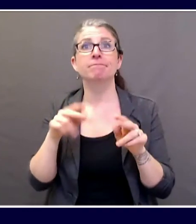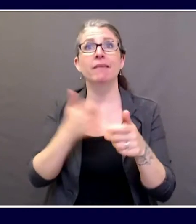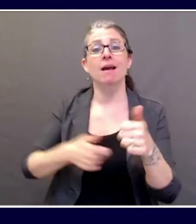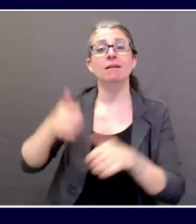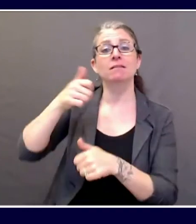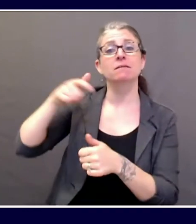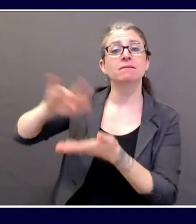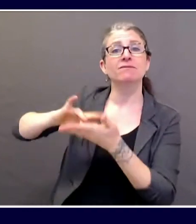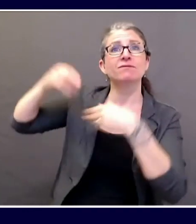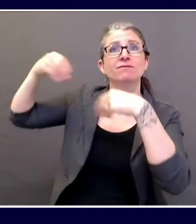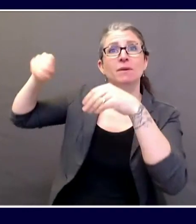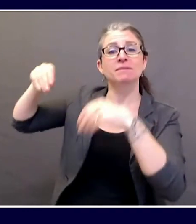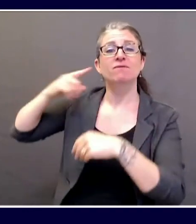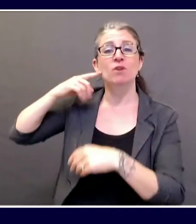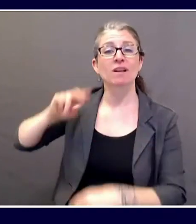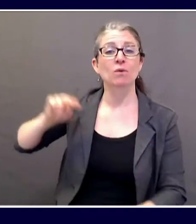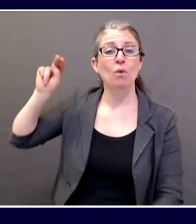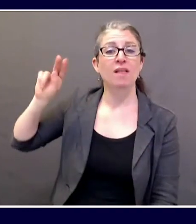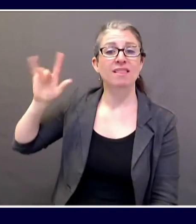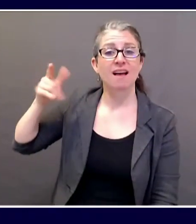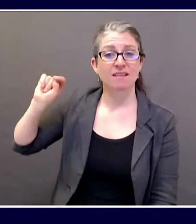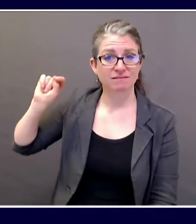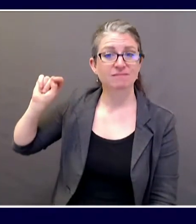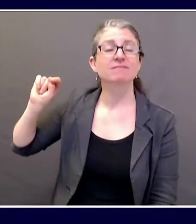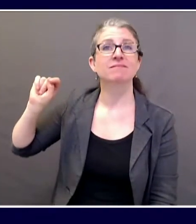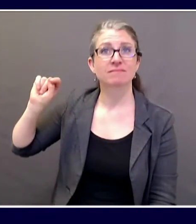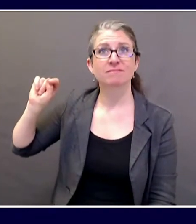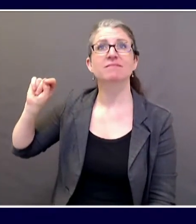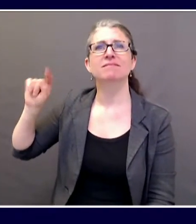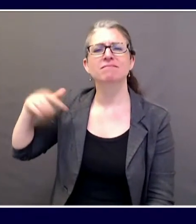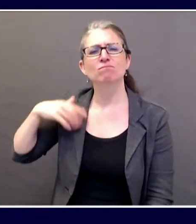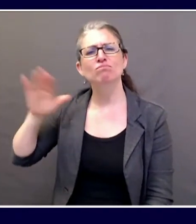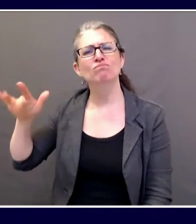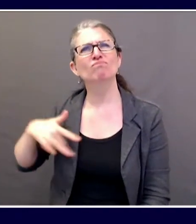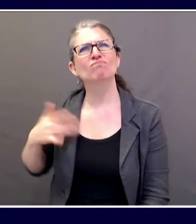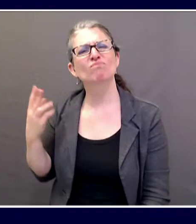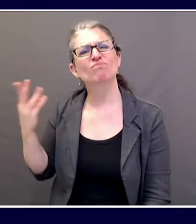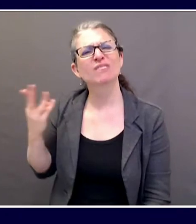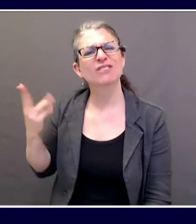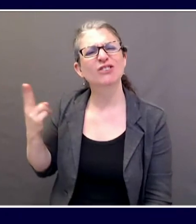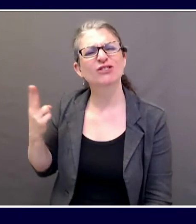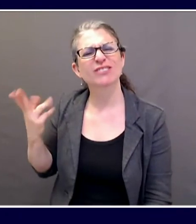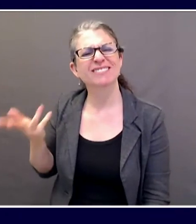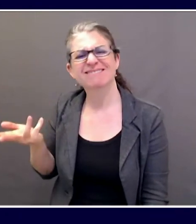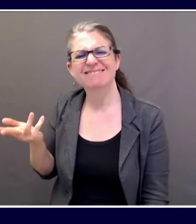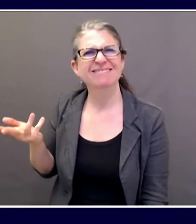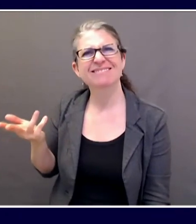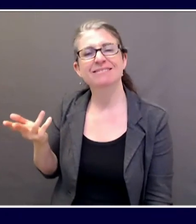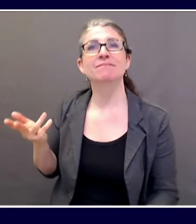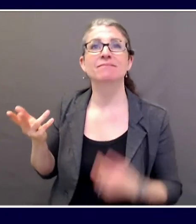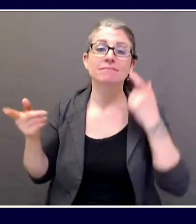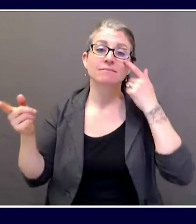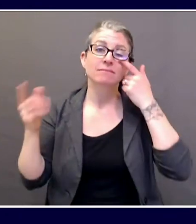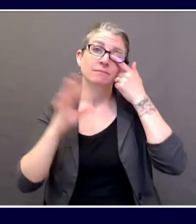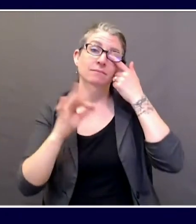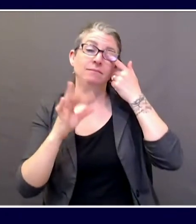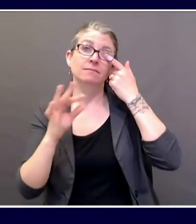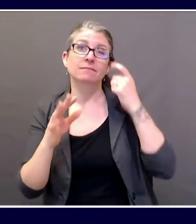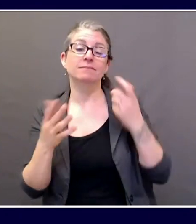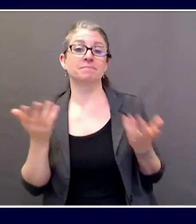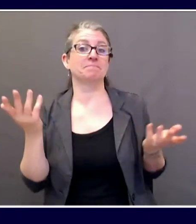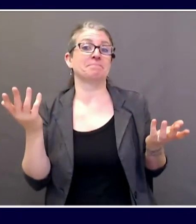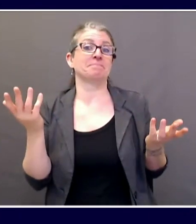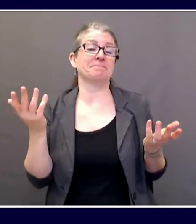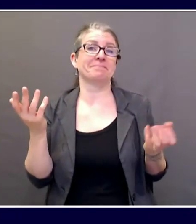same question. What's magical about Wednesdays and Thursdays and so on and so forth? A lot of it has to do with the number of